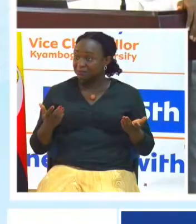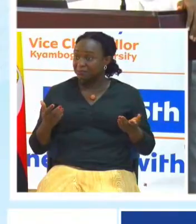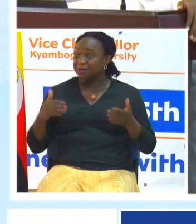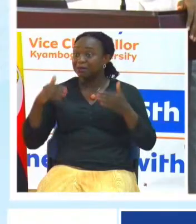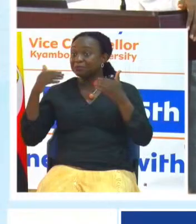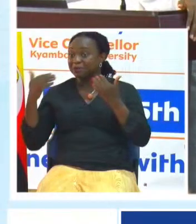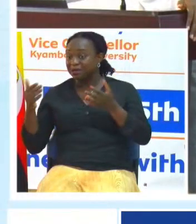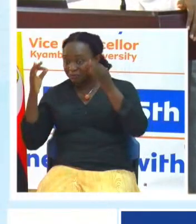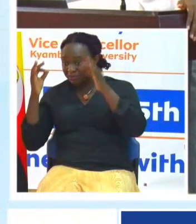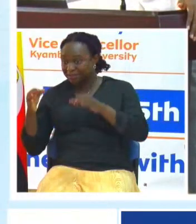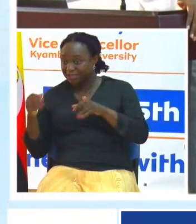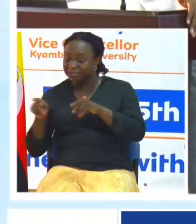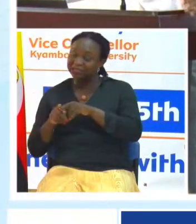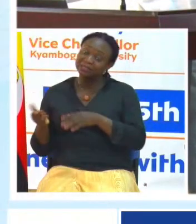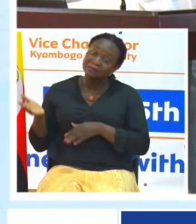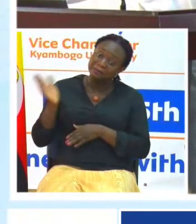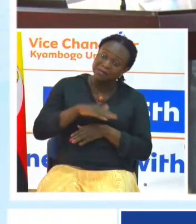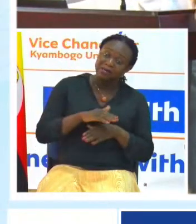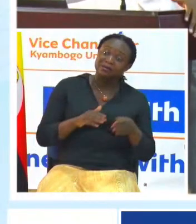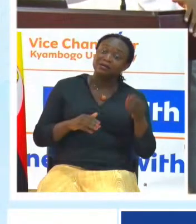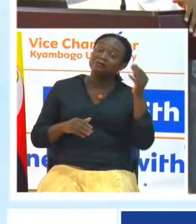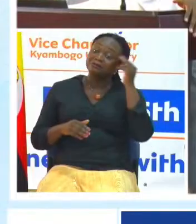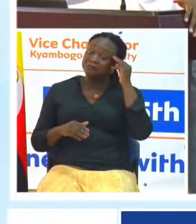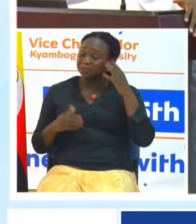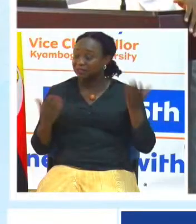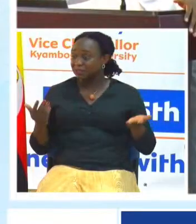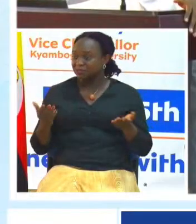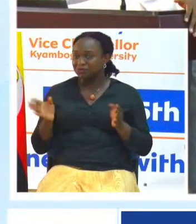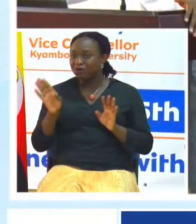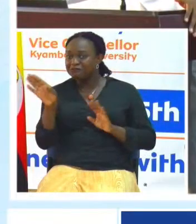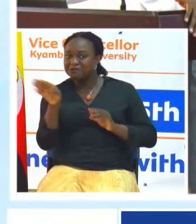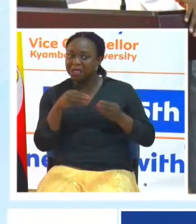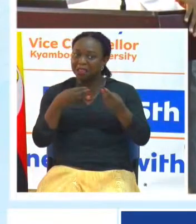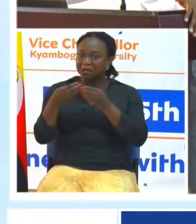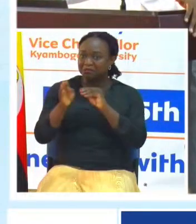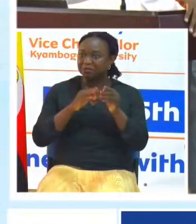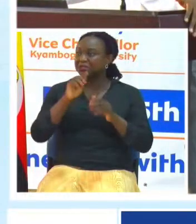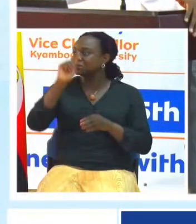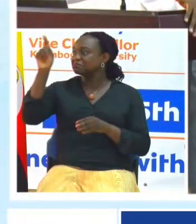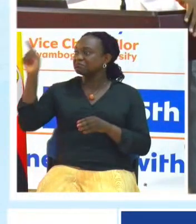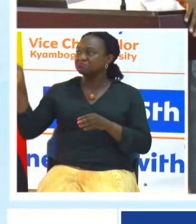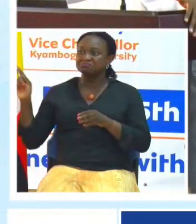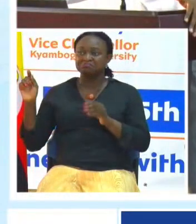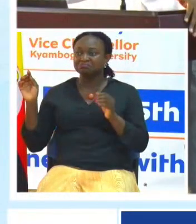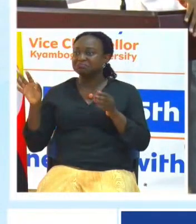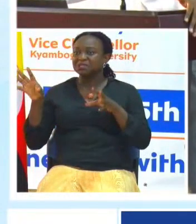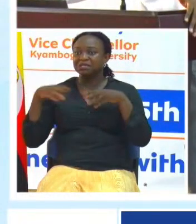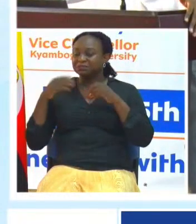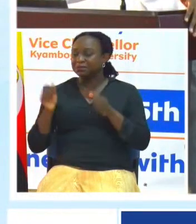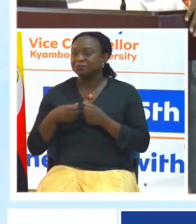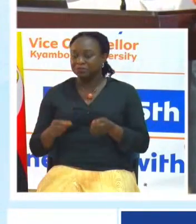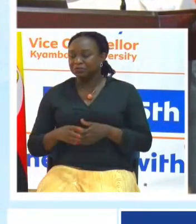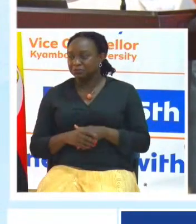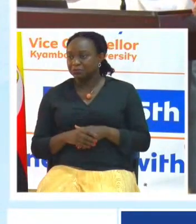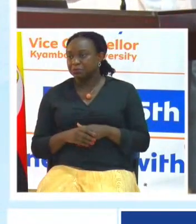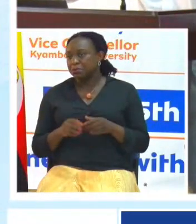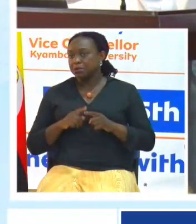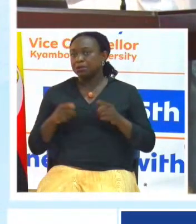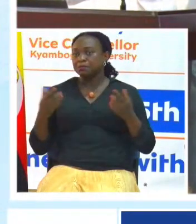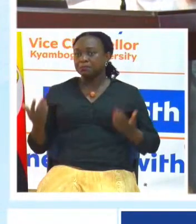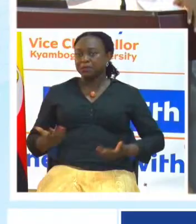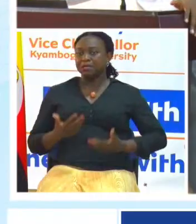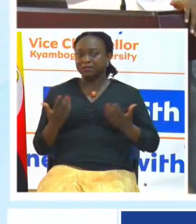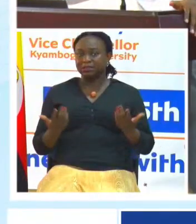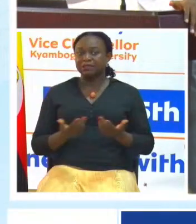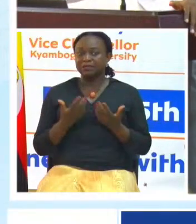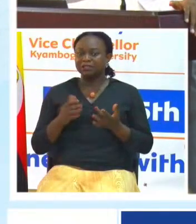masters. So that's a flexibility that you don't get anywhere else, you know. And I find